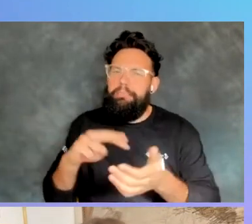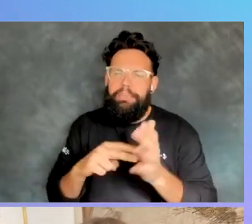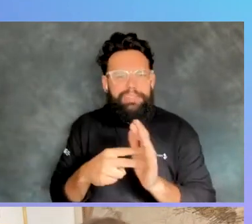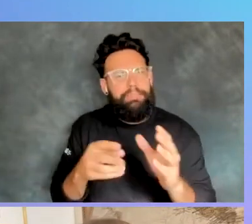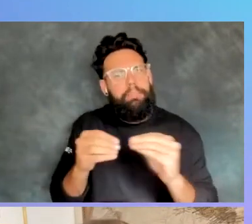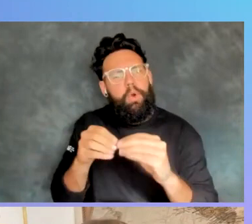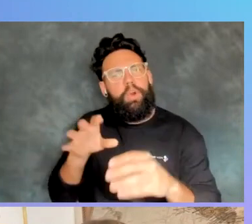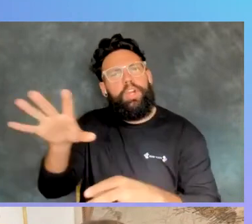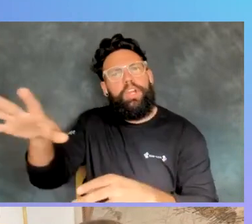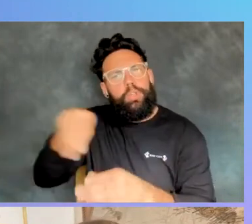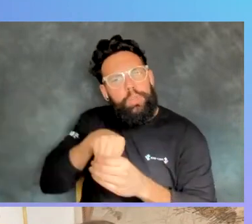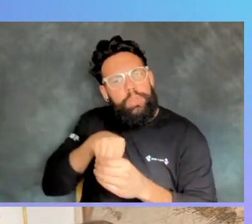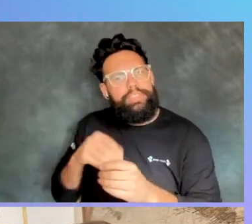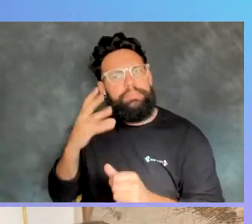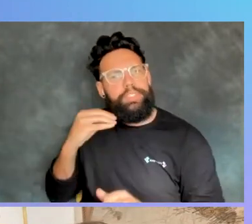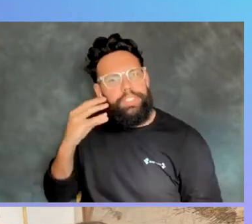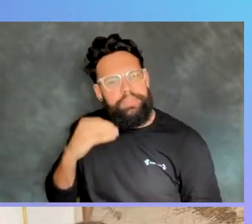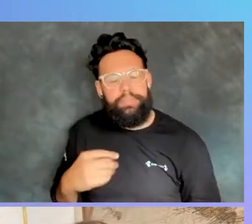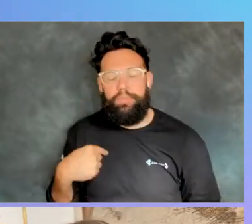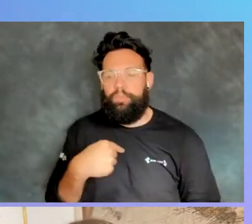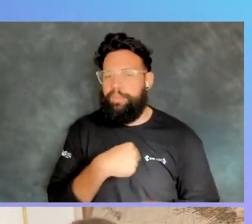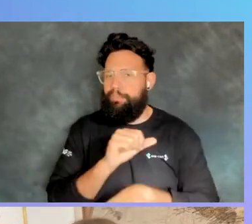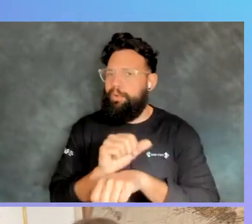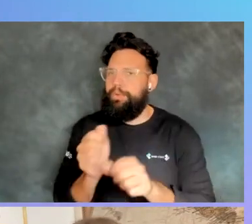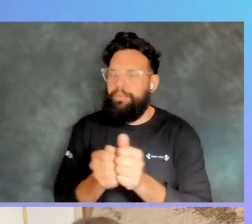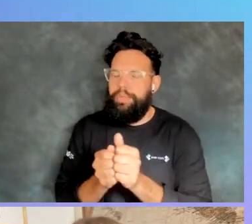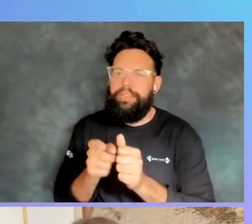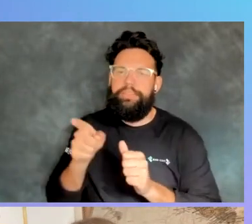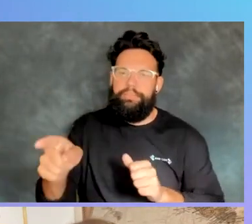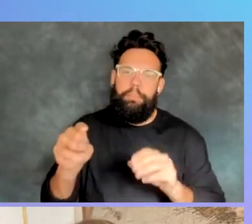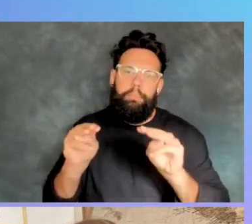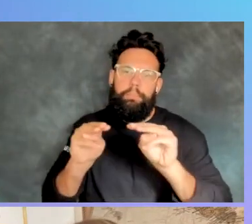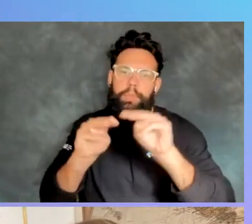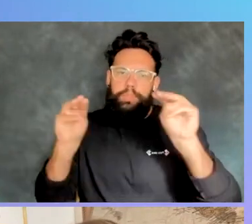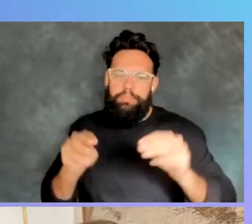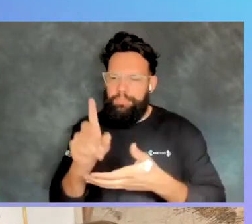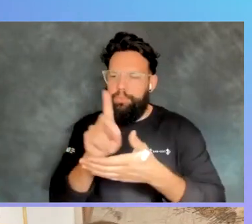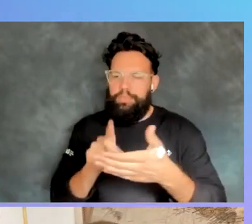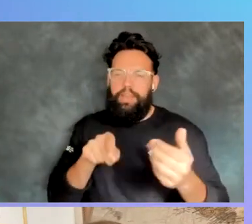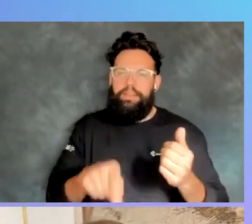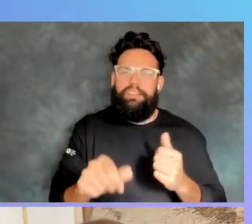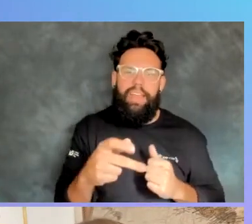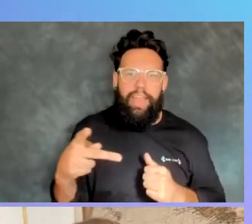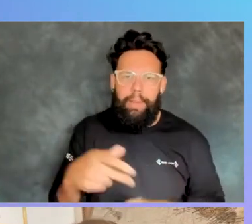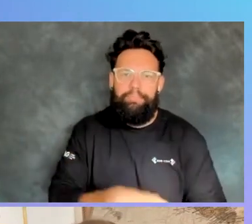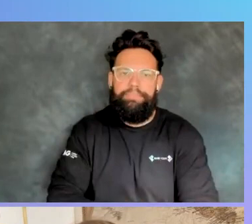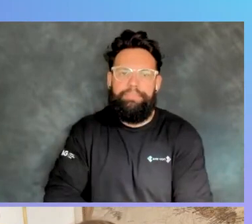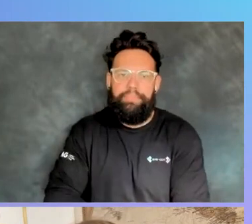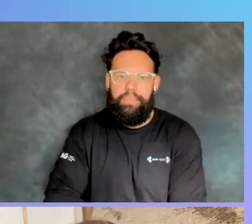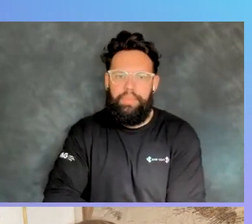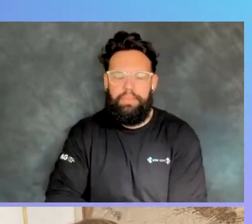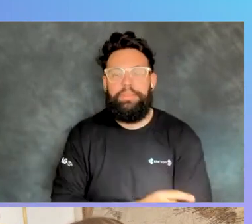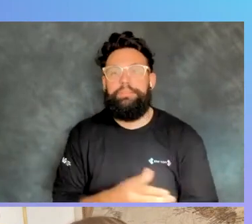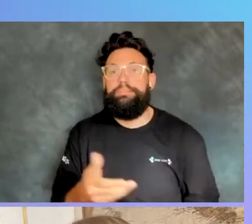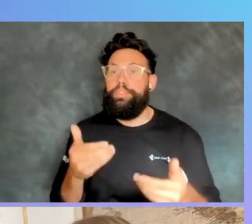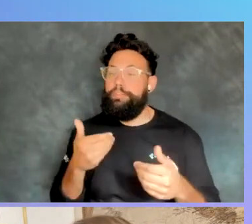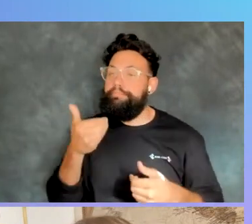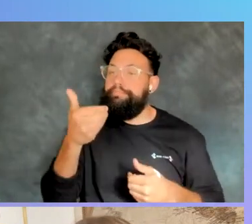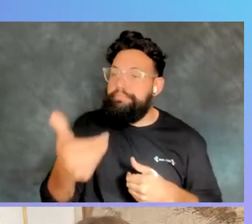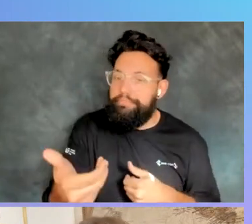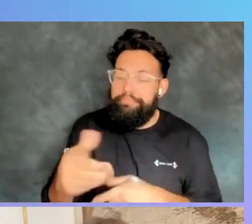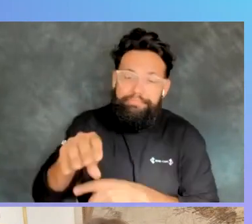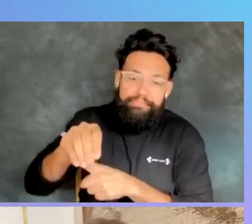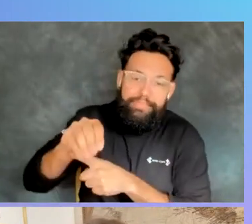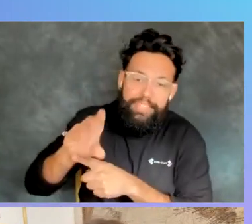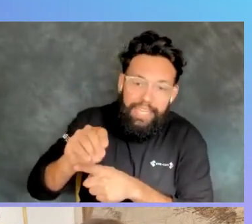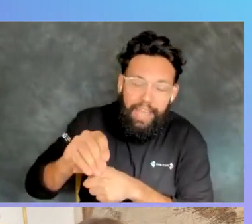So we worked with the Intrepid to design this mobile guide, and you could scan QR codes on signage to pull up corresponding pages with the